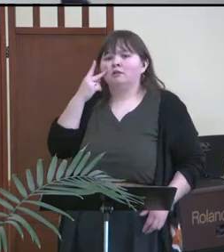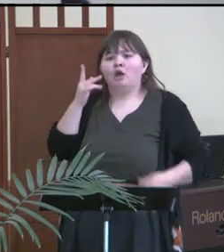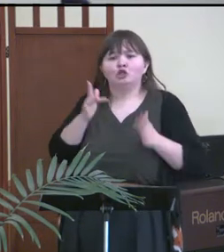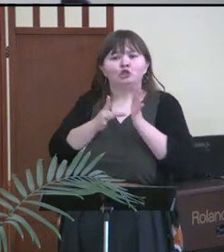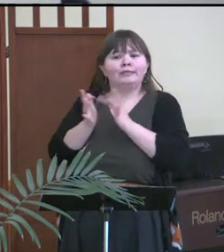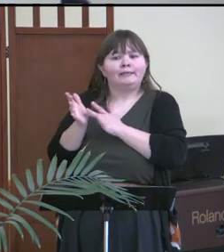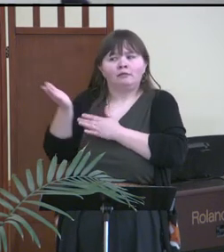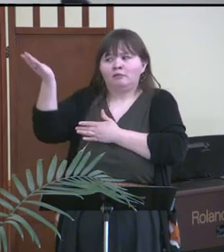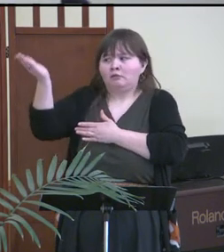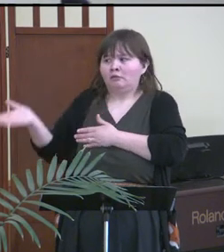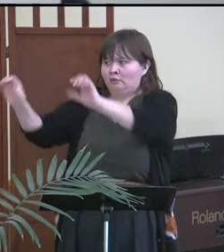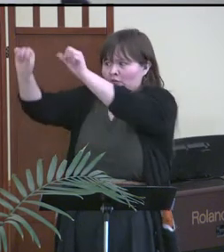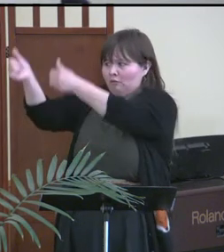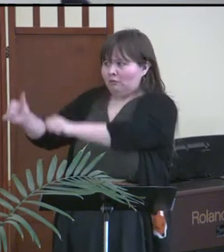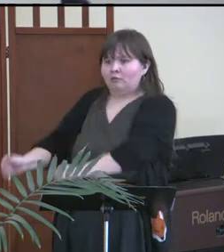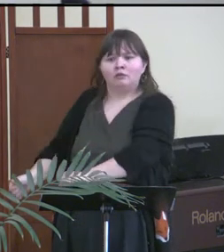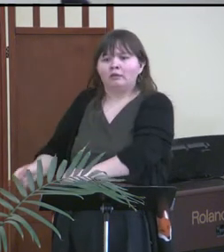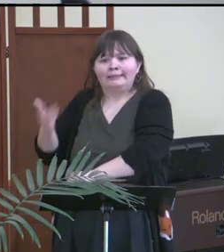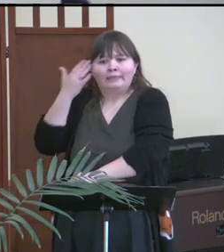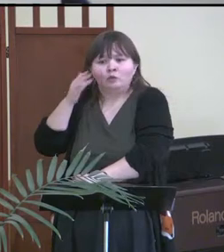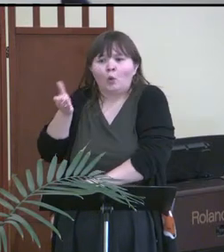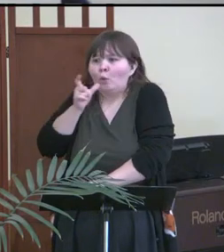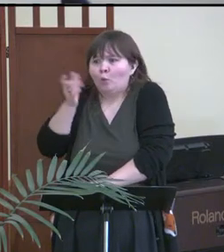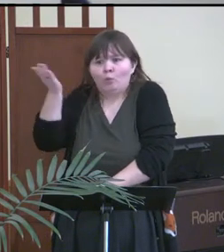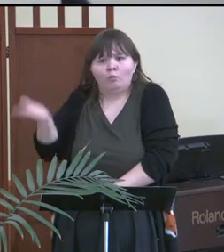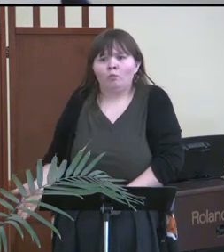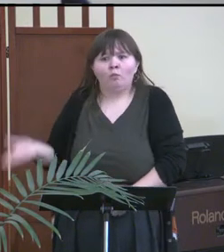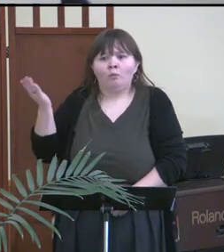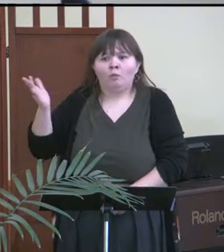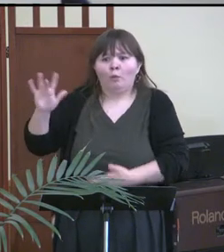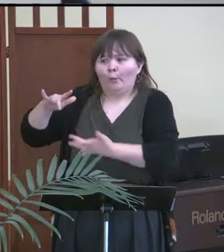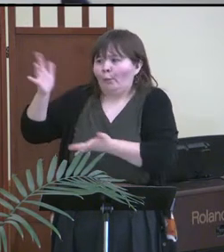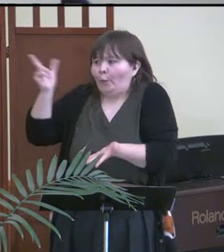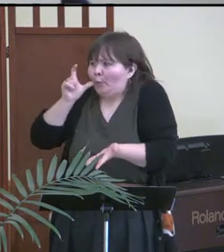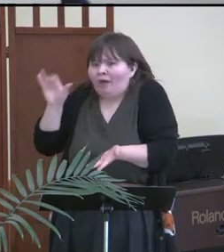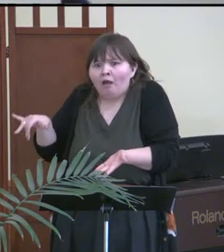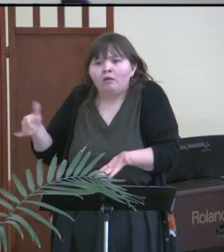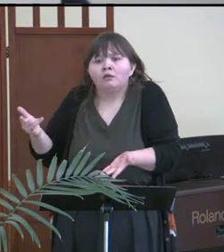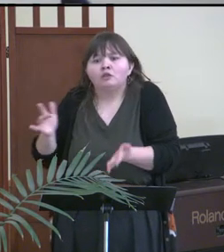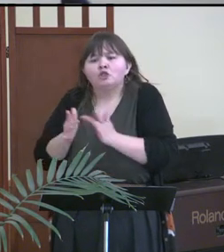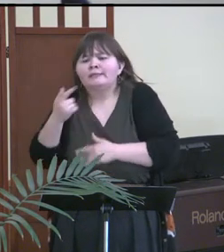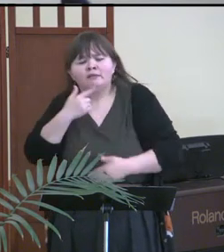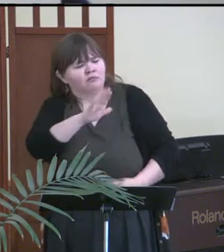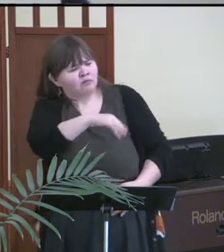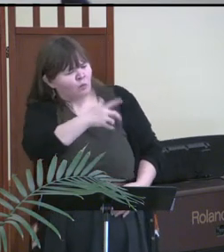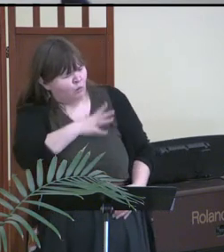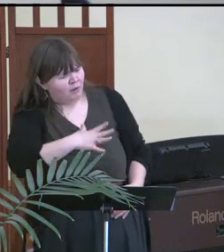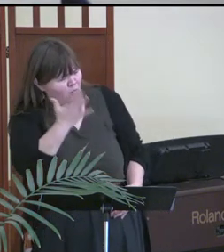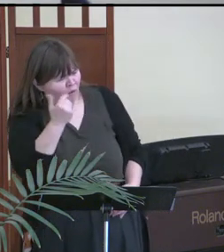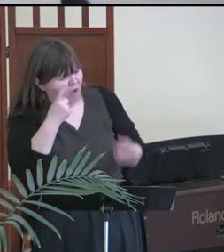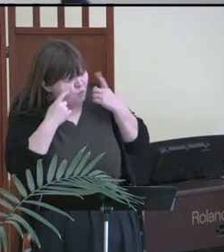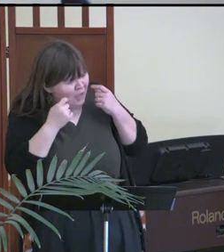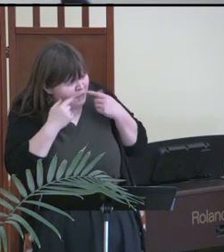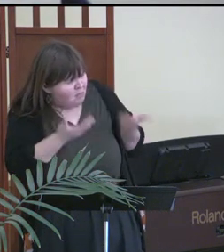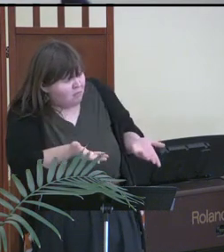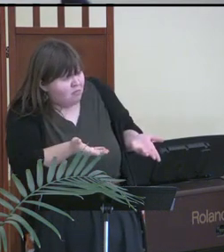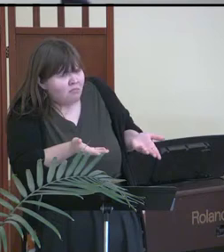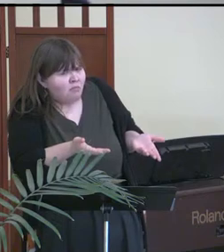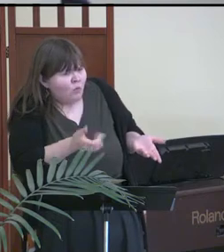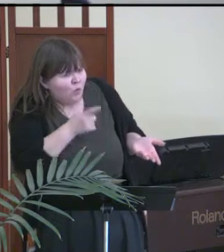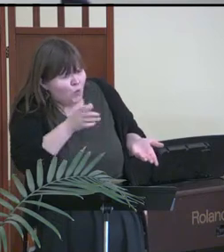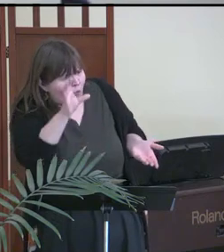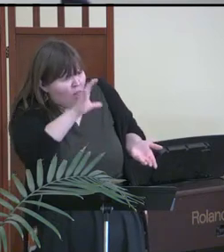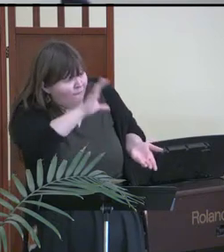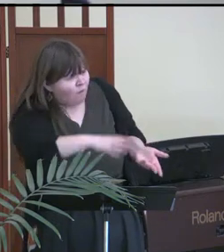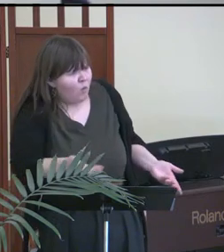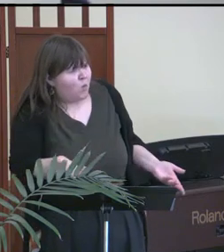Jesus standing there, but she did not know that it was Jesus. Jesus said to her, Woman, why are you weeping? For whom are